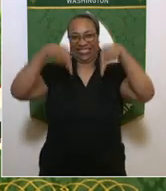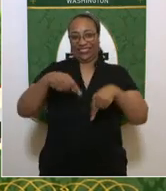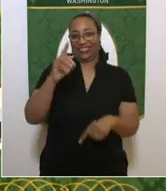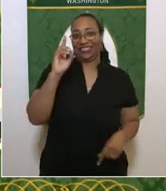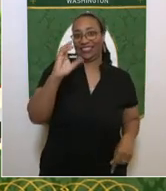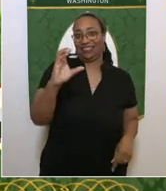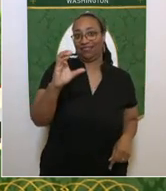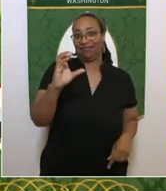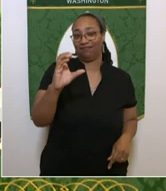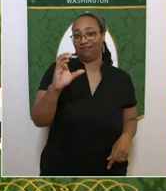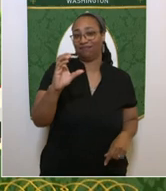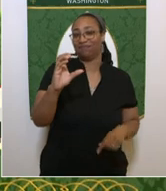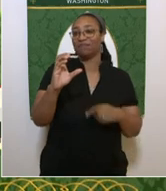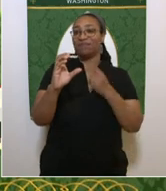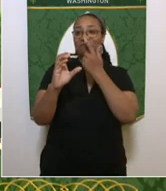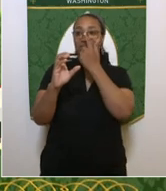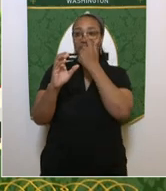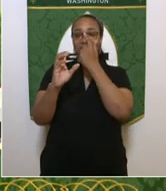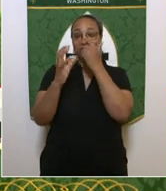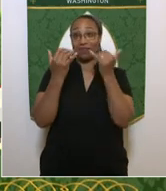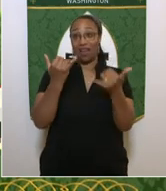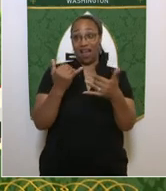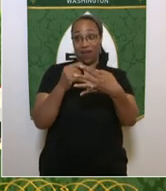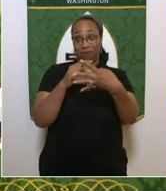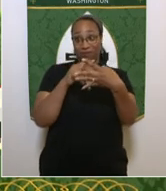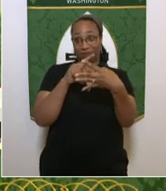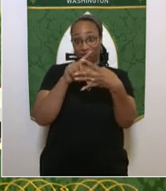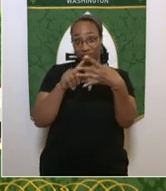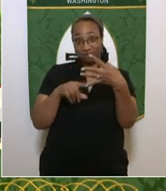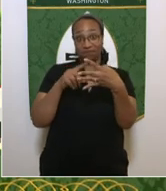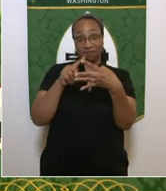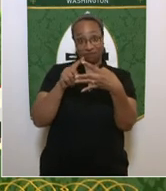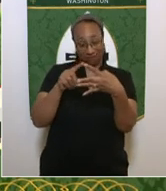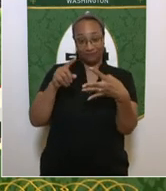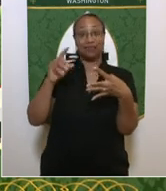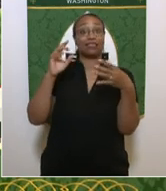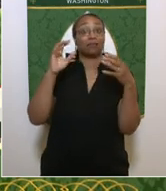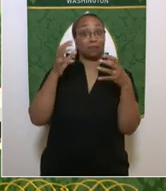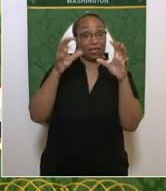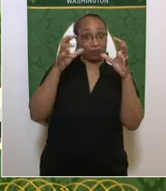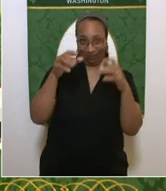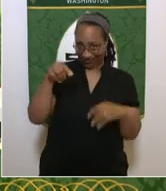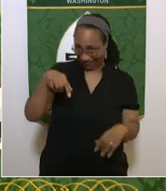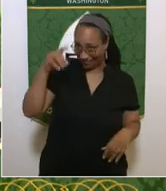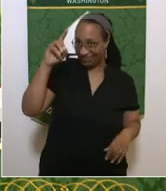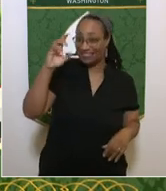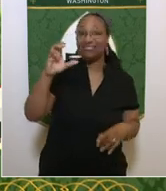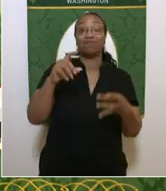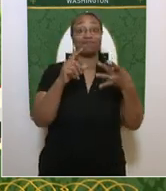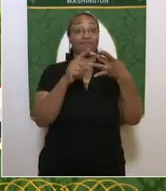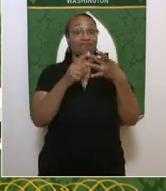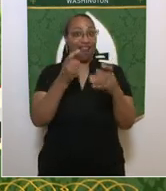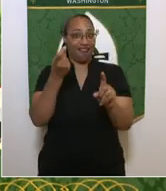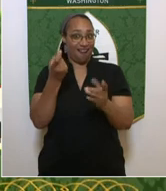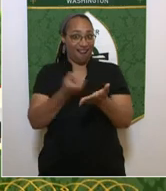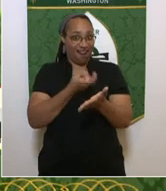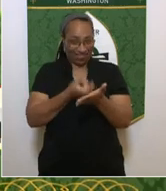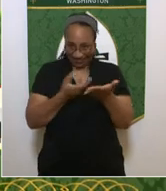one missing. And they happen to be 7-2.